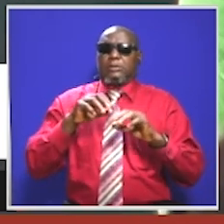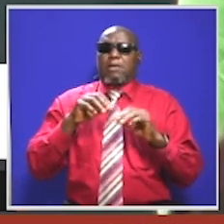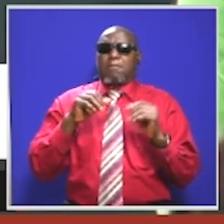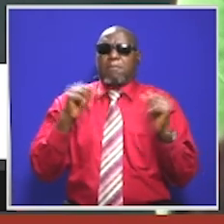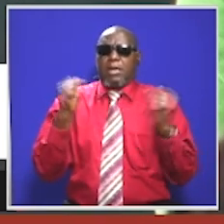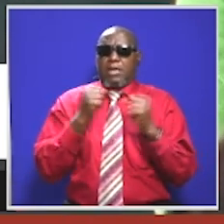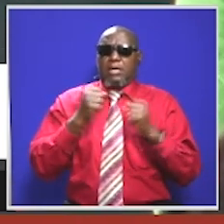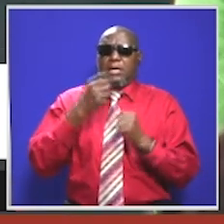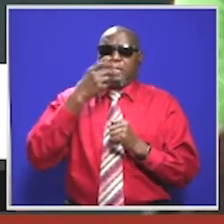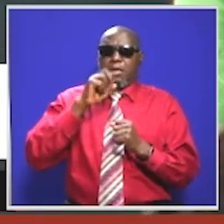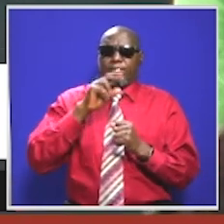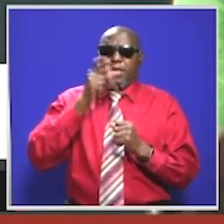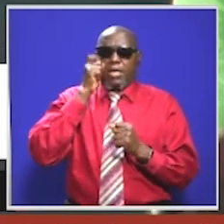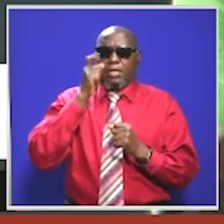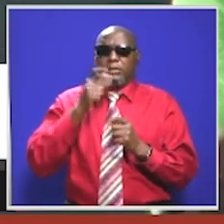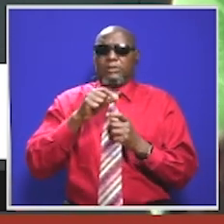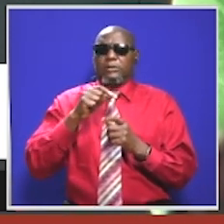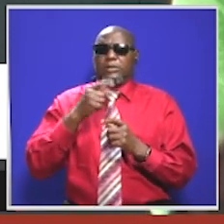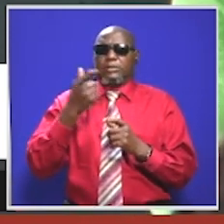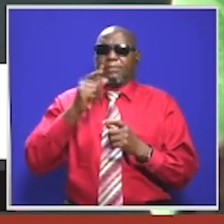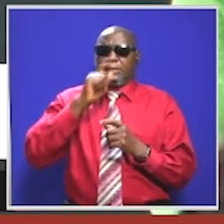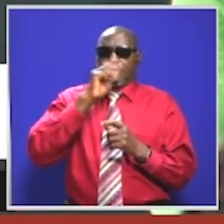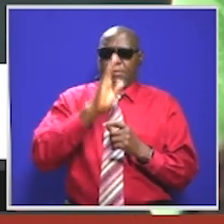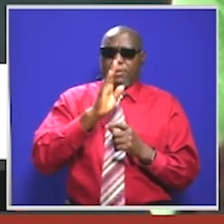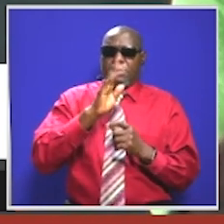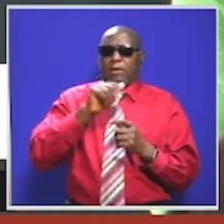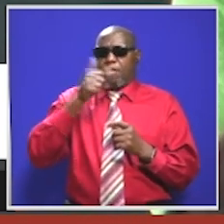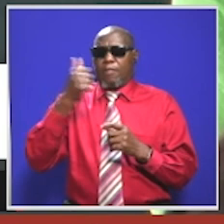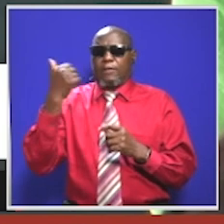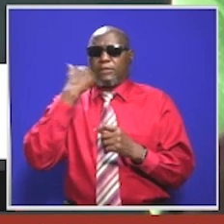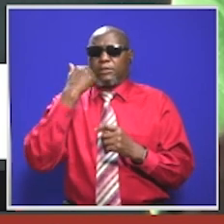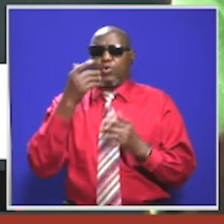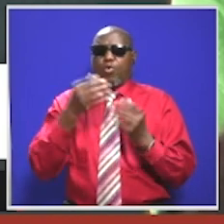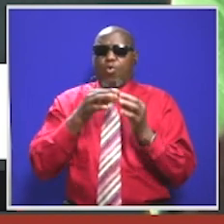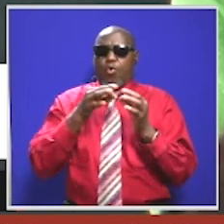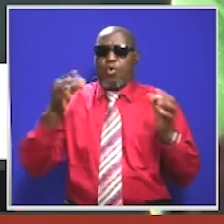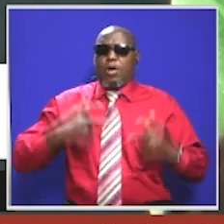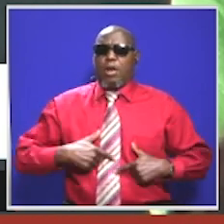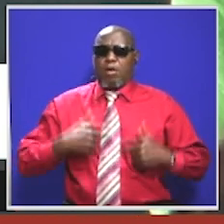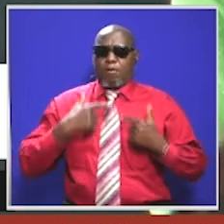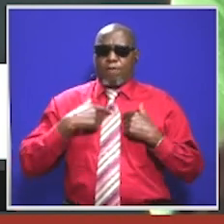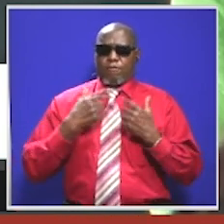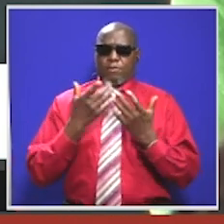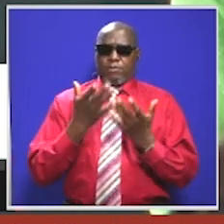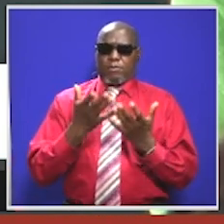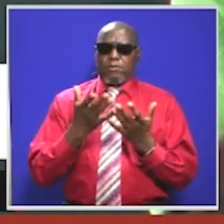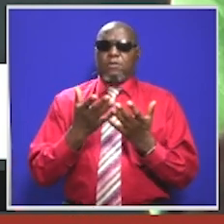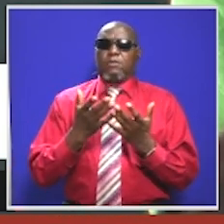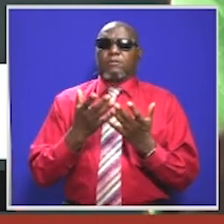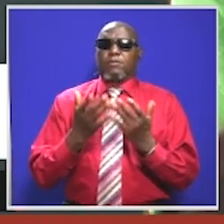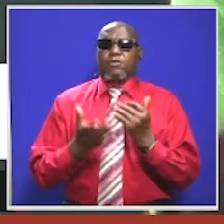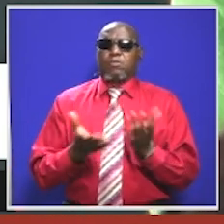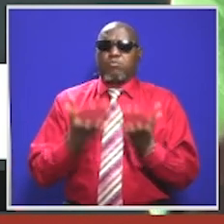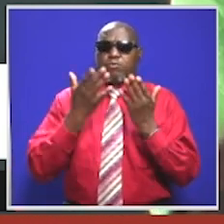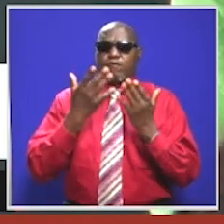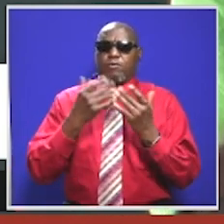tuberculosis, and other infectious diseases, while developing lifelong saving interventions that have improved health outcomes